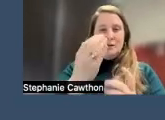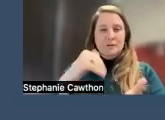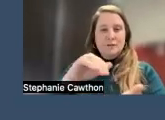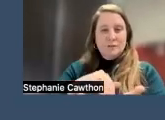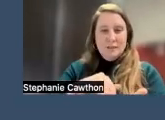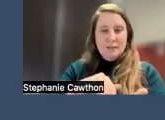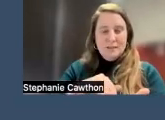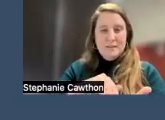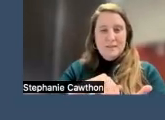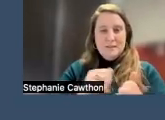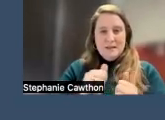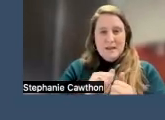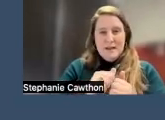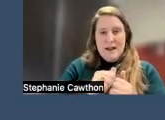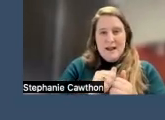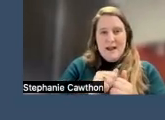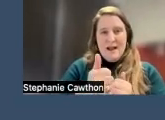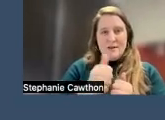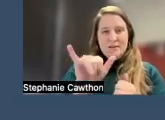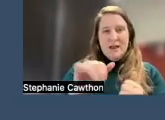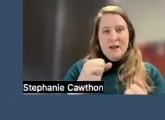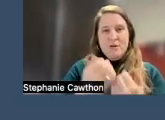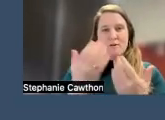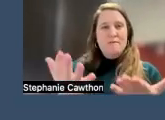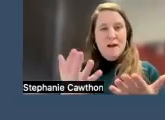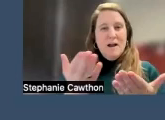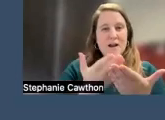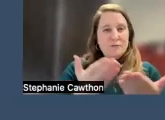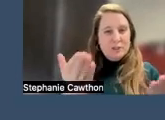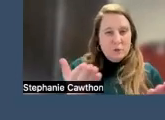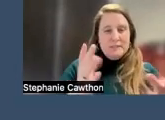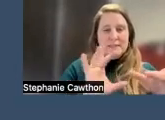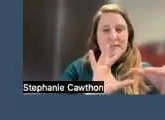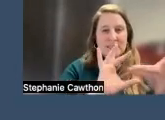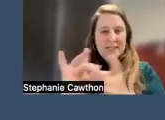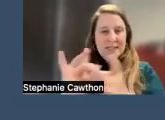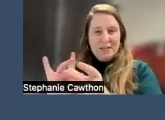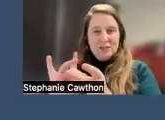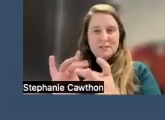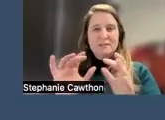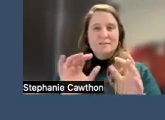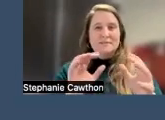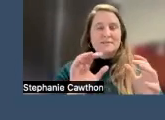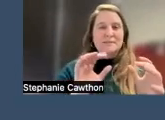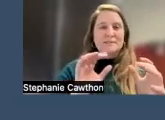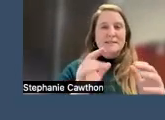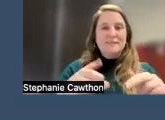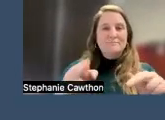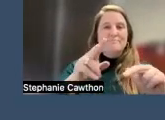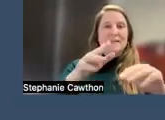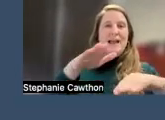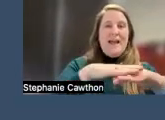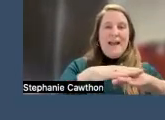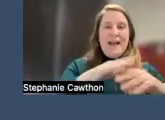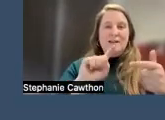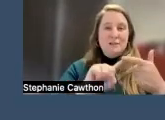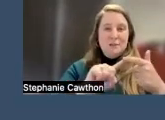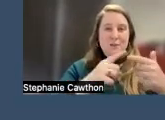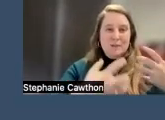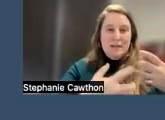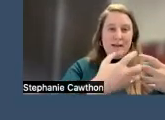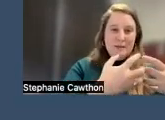And what does it mean to set up a cultural center? And how does that provide resources and